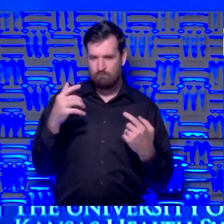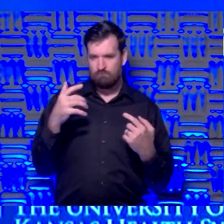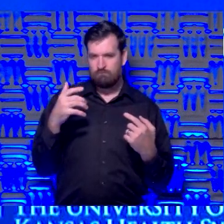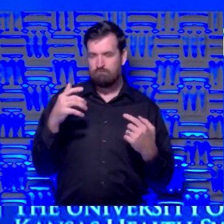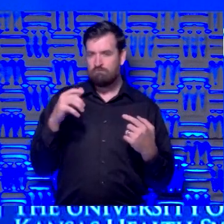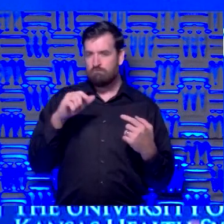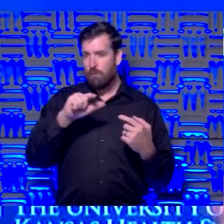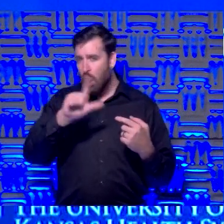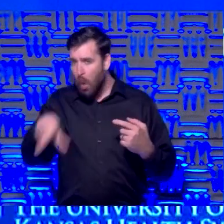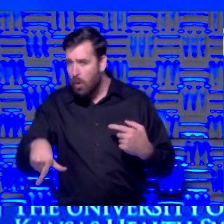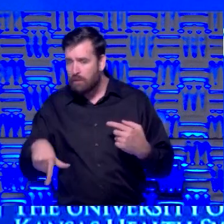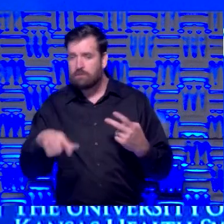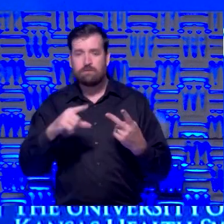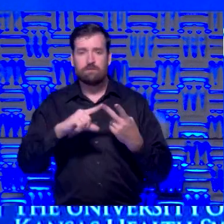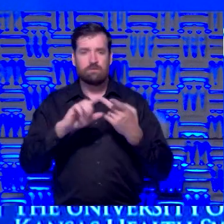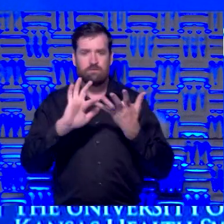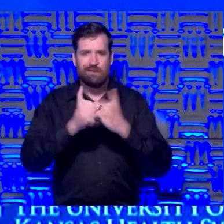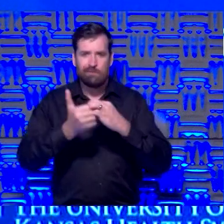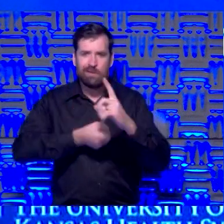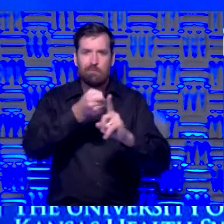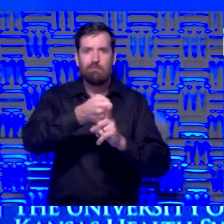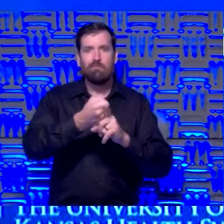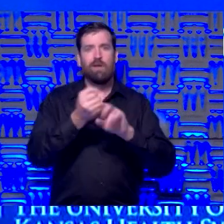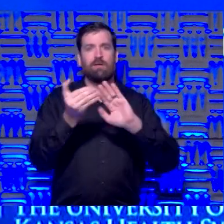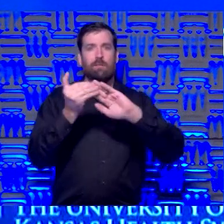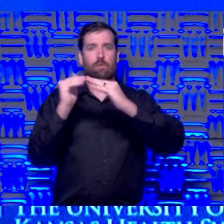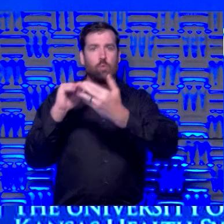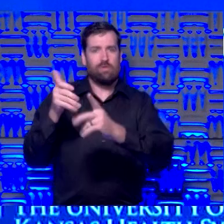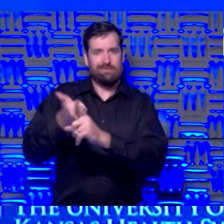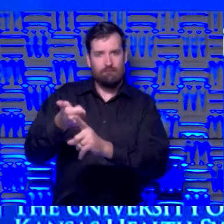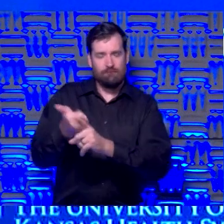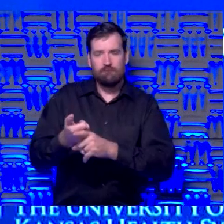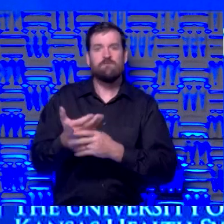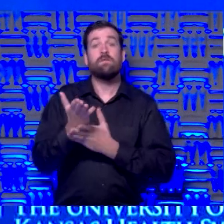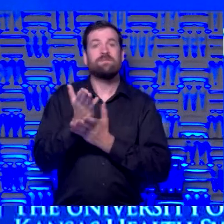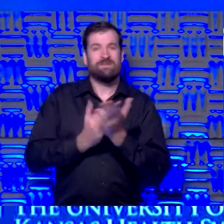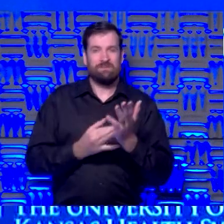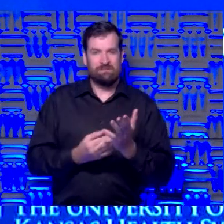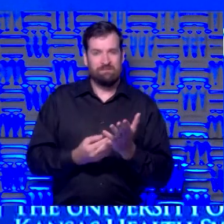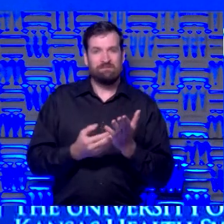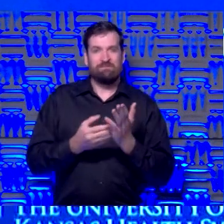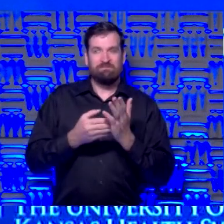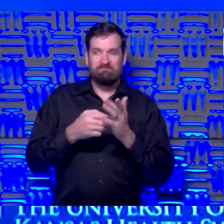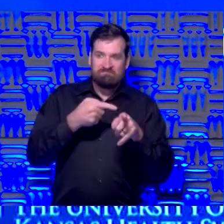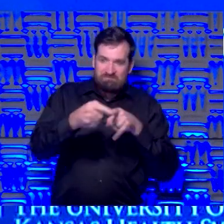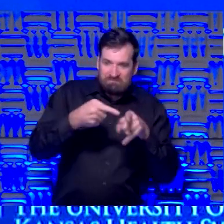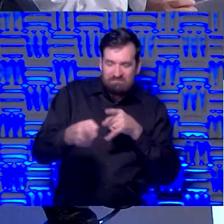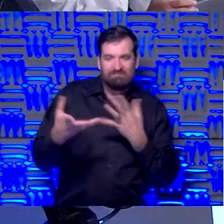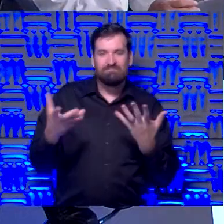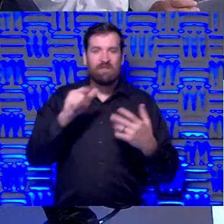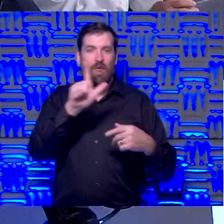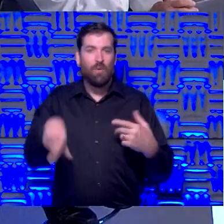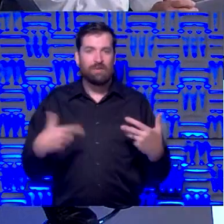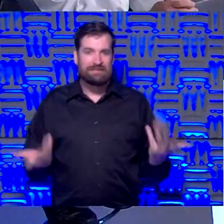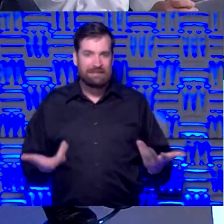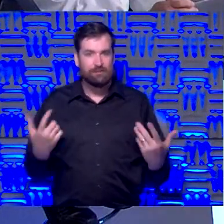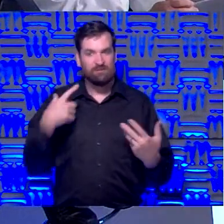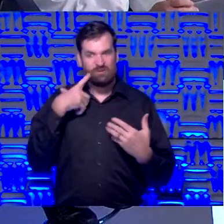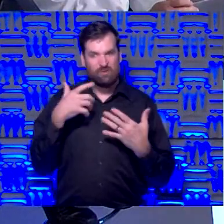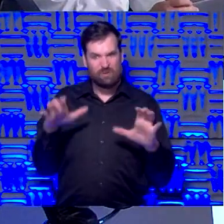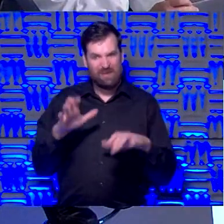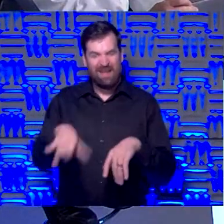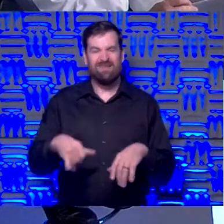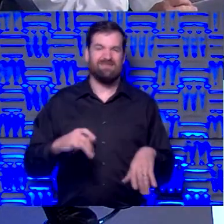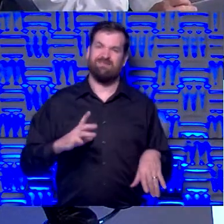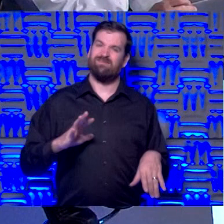on the Lawrence campus, what does it do to the community, and that fortunately we have some expertise here in Lawrence and on the campus to help us do that.